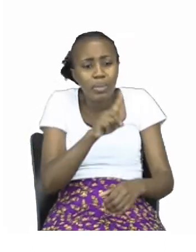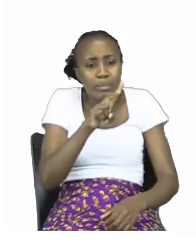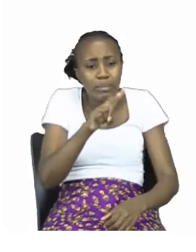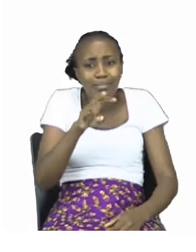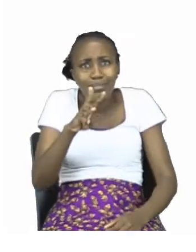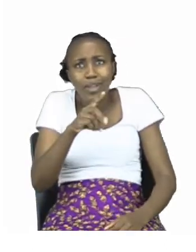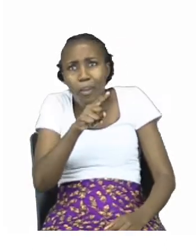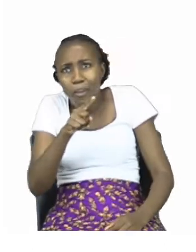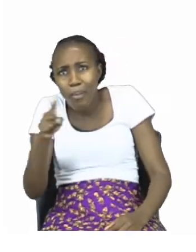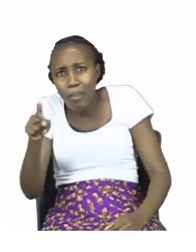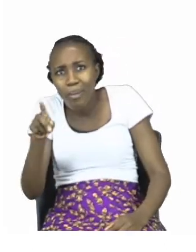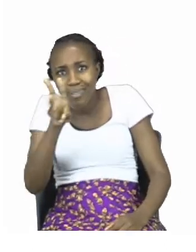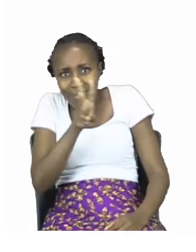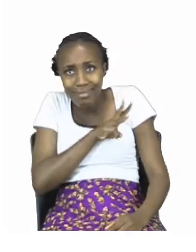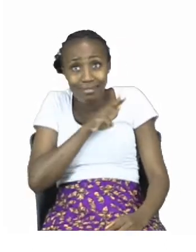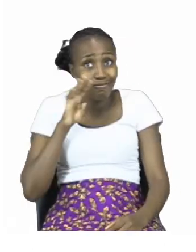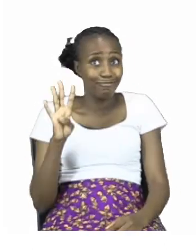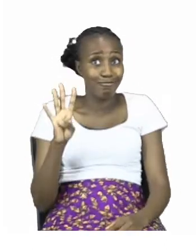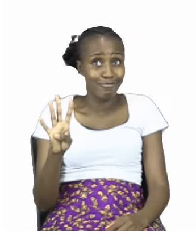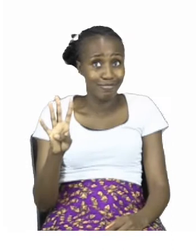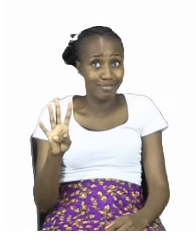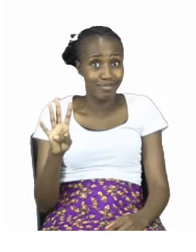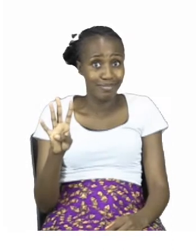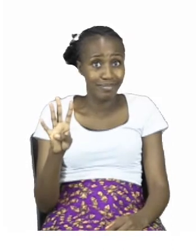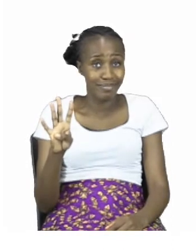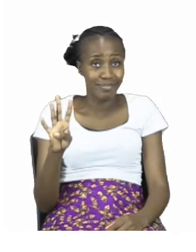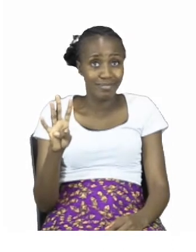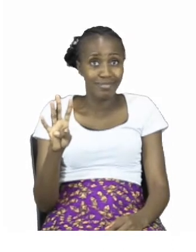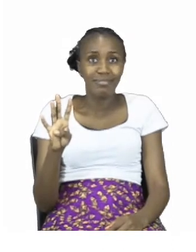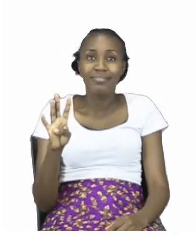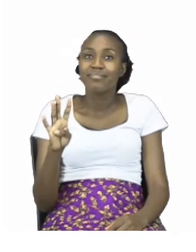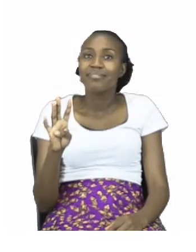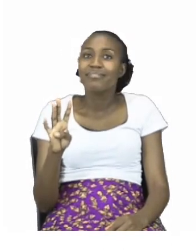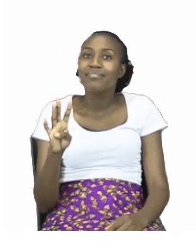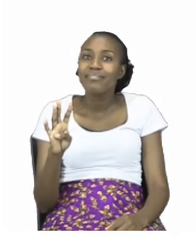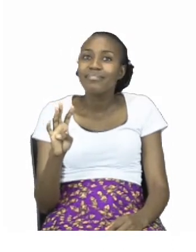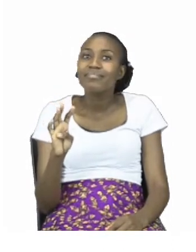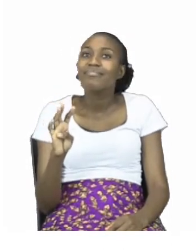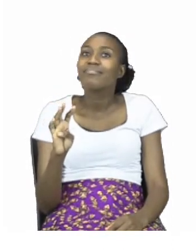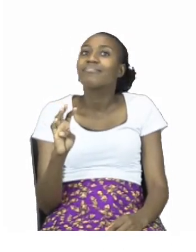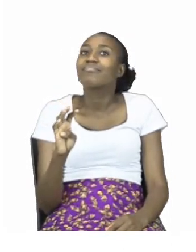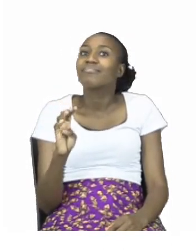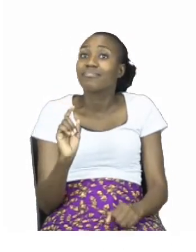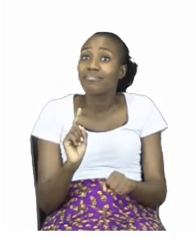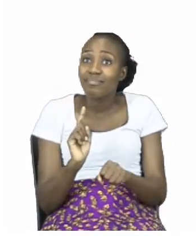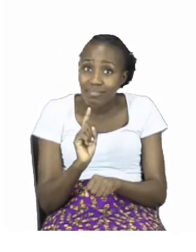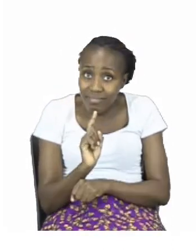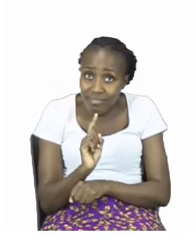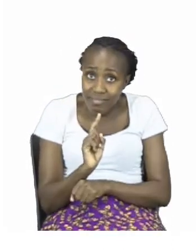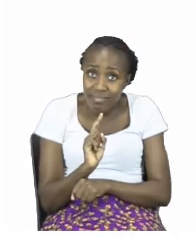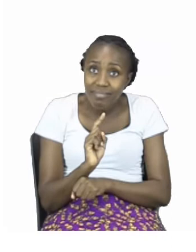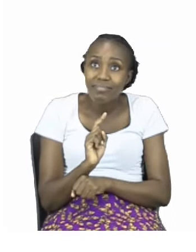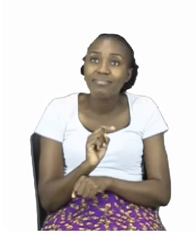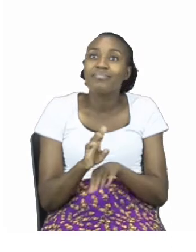number 34. Now, it's going to help you if you make, first of all, straight lines,